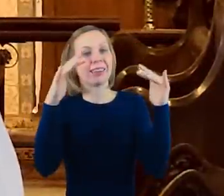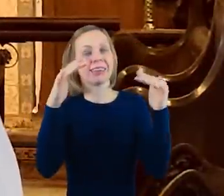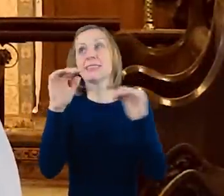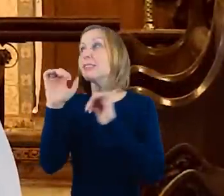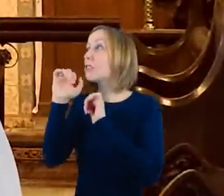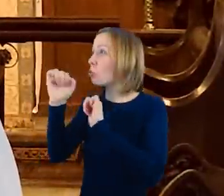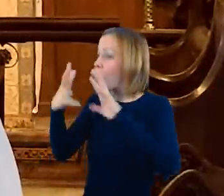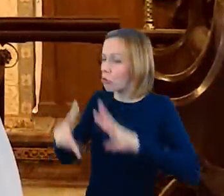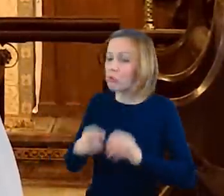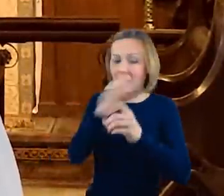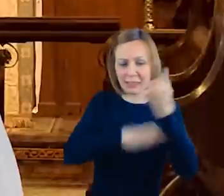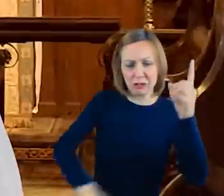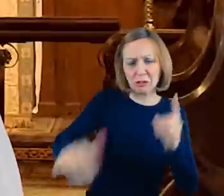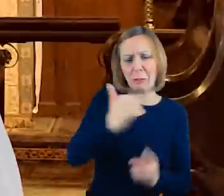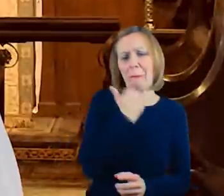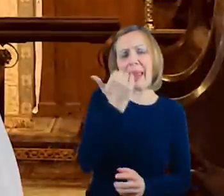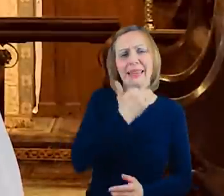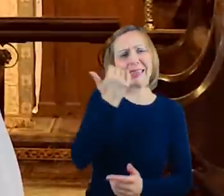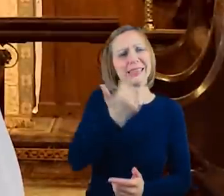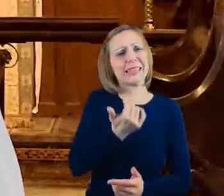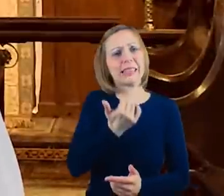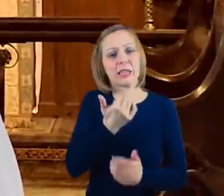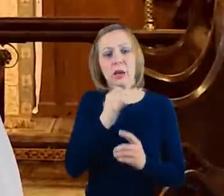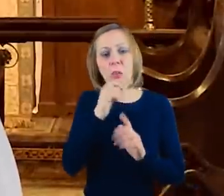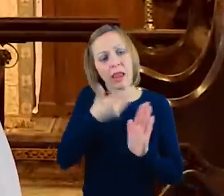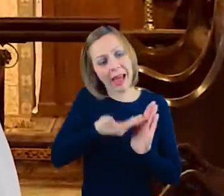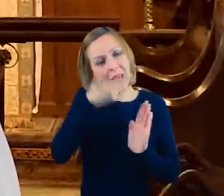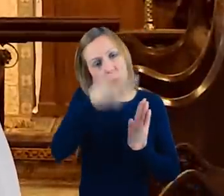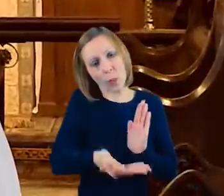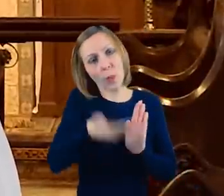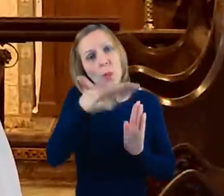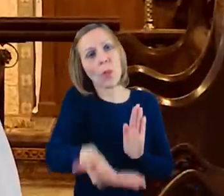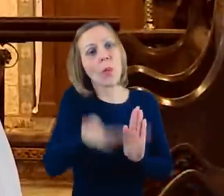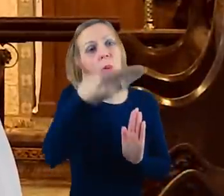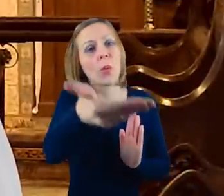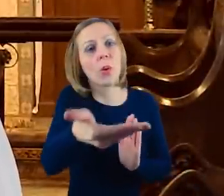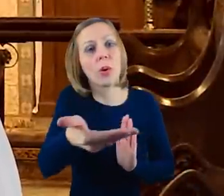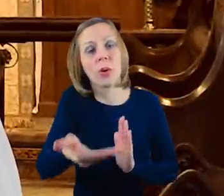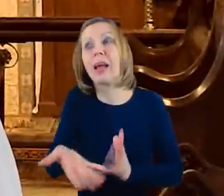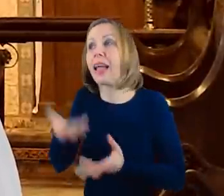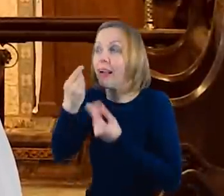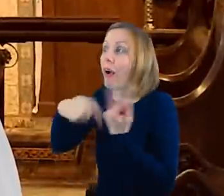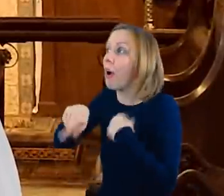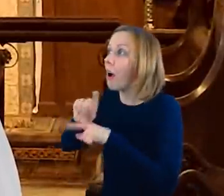may abound from age to age. Hear us, good Lord.